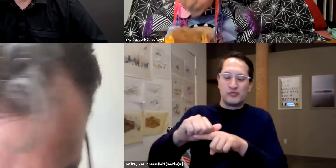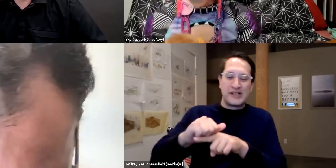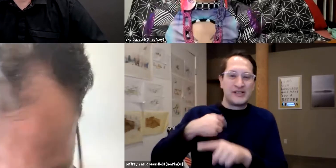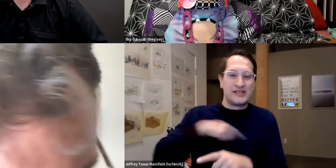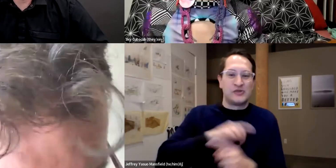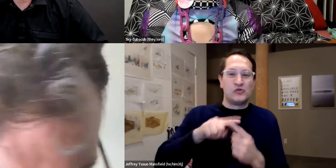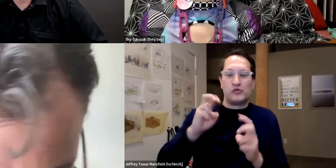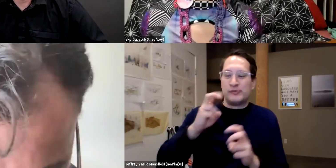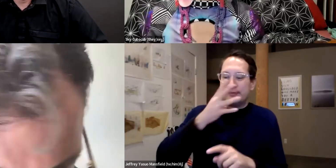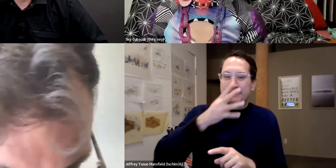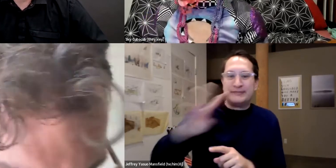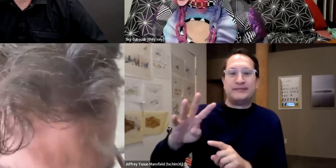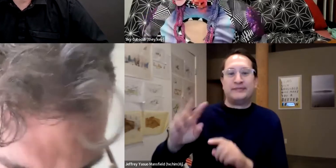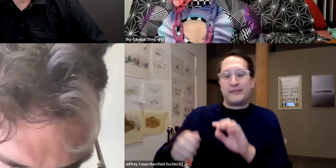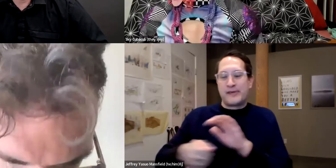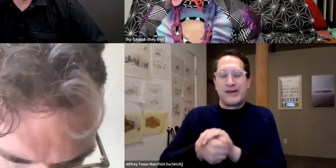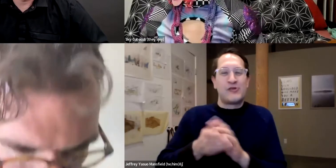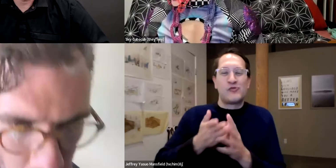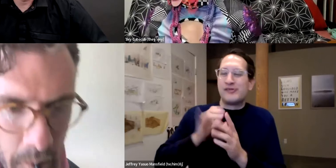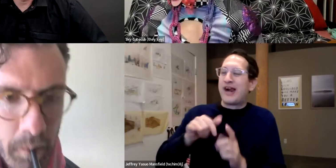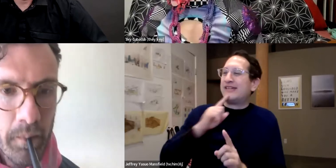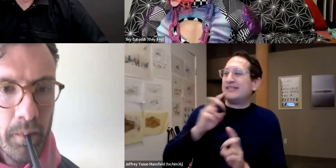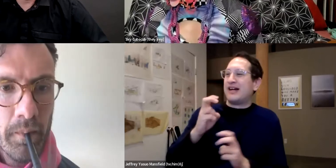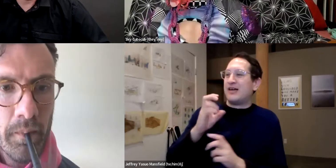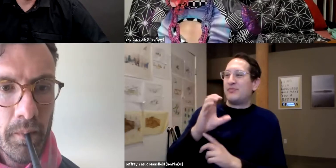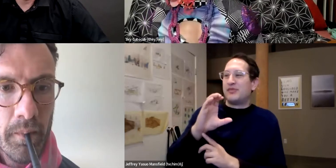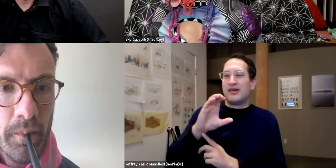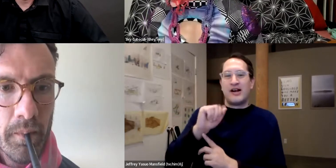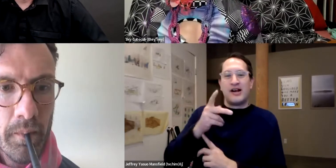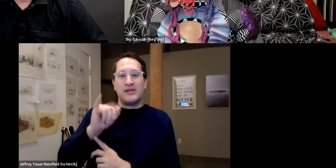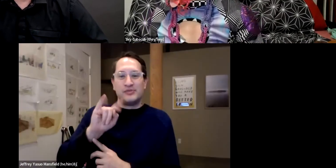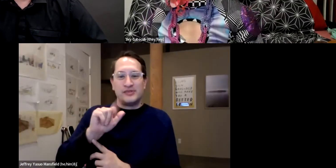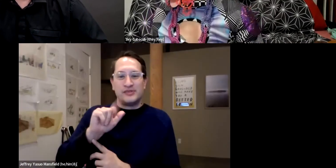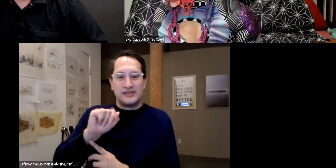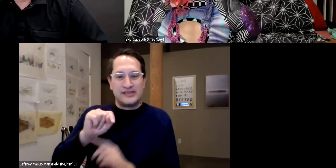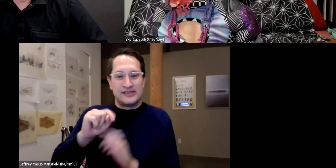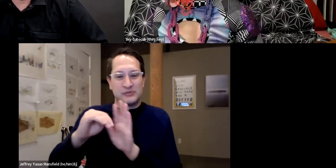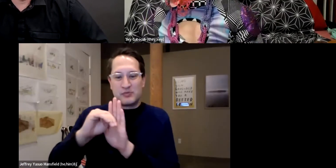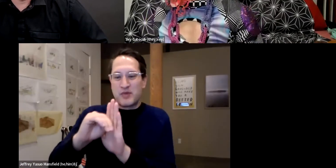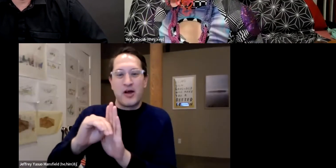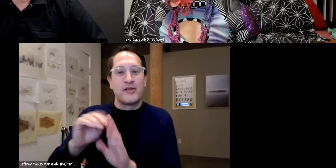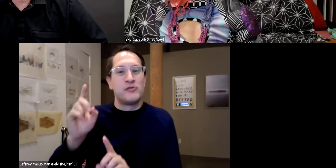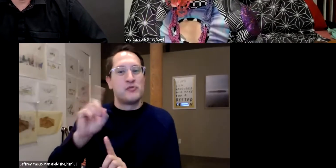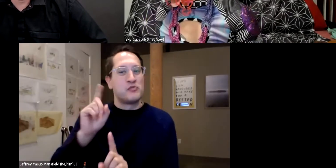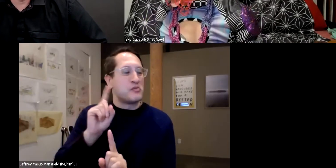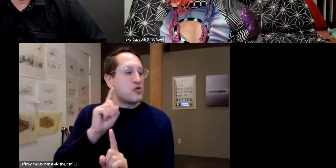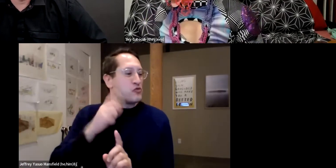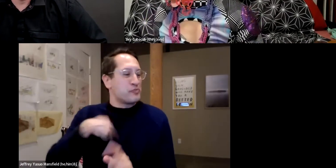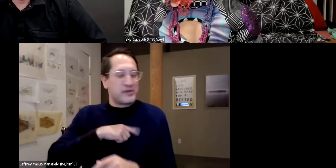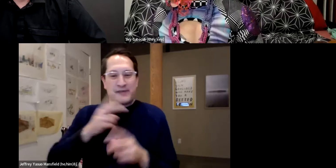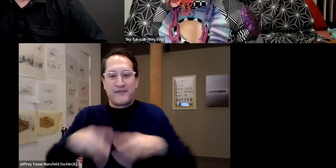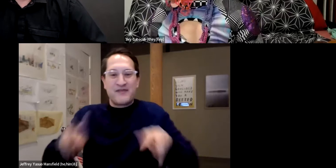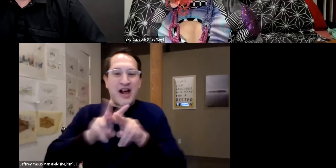society traditionally trains us to ignore, hide. It's almost a capitalist